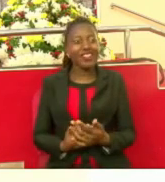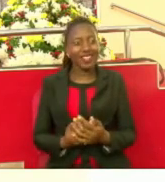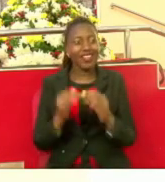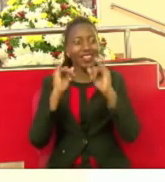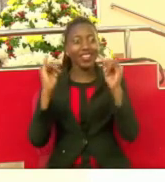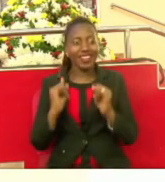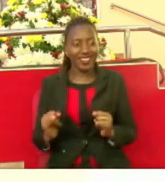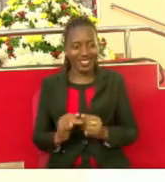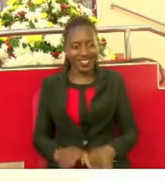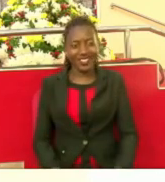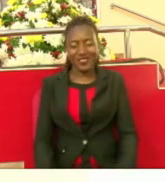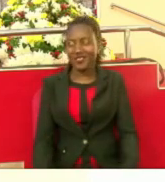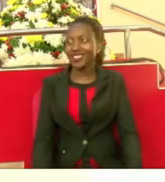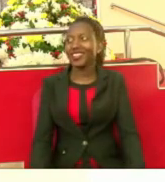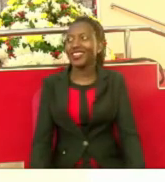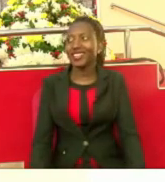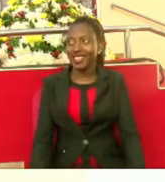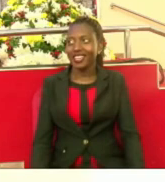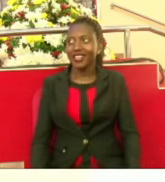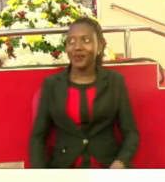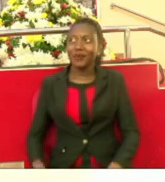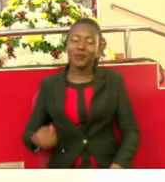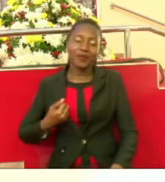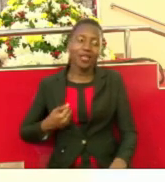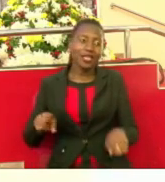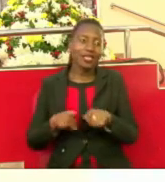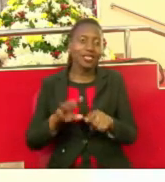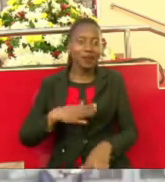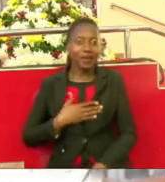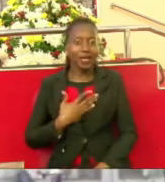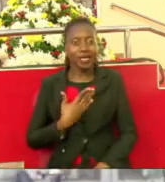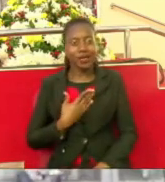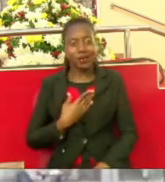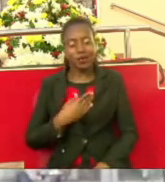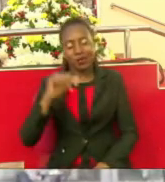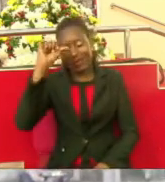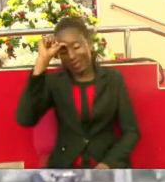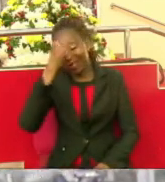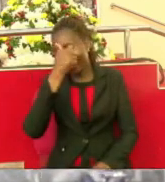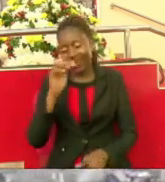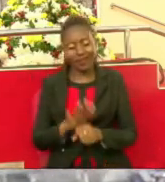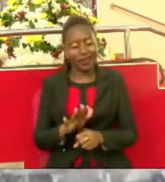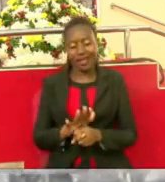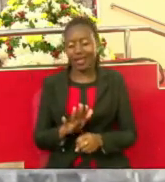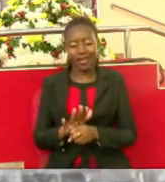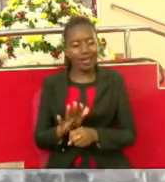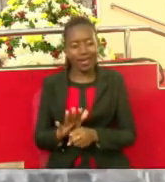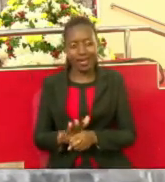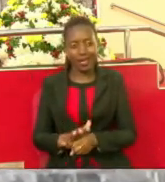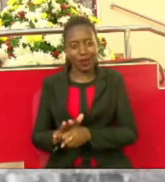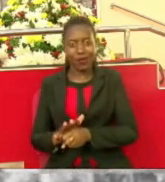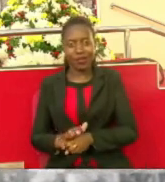She was in Nyadaro High School. Yeye alikuwa Nyadaro High School na alikuwa mrefu sana. And they came together, guys that were in national schools. Na wakakuja pamoja watu ambao